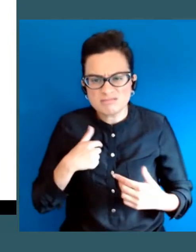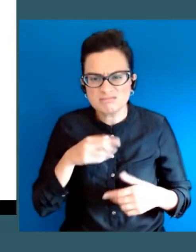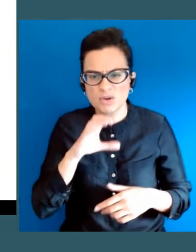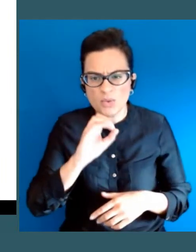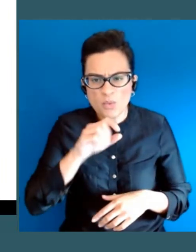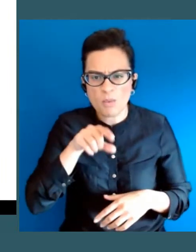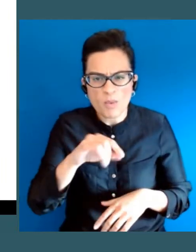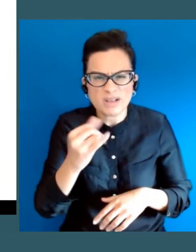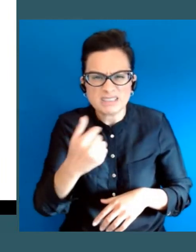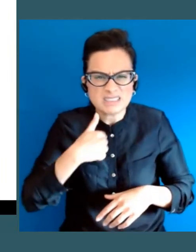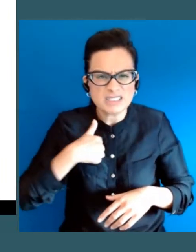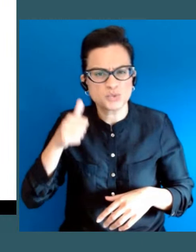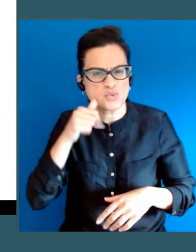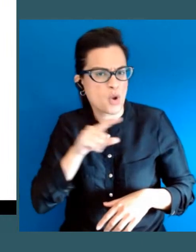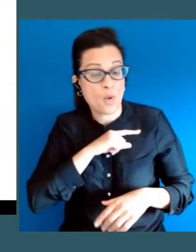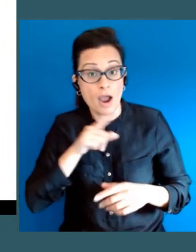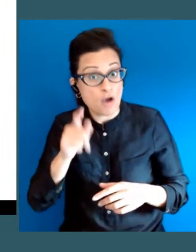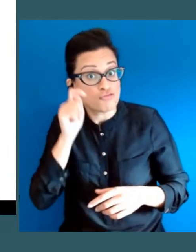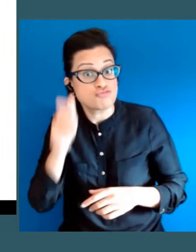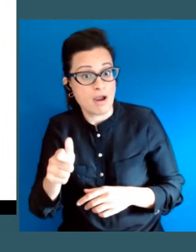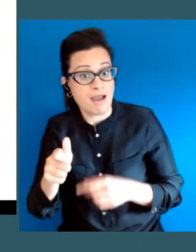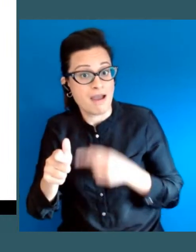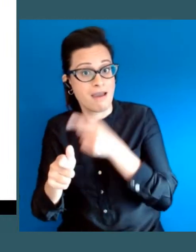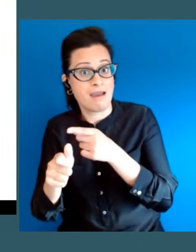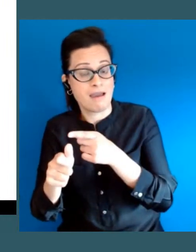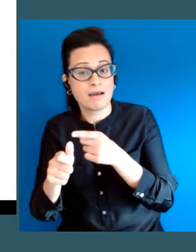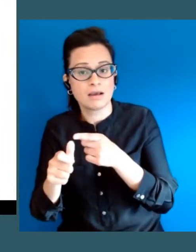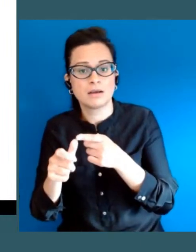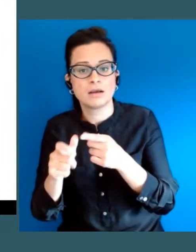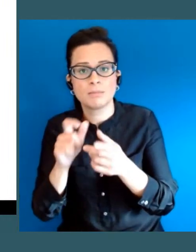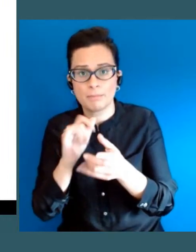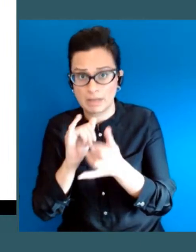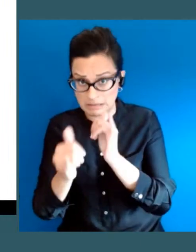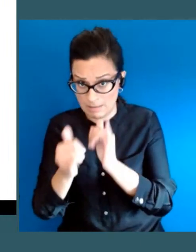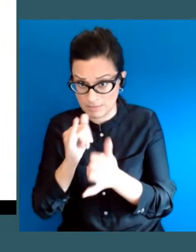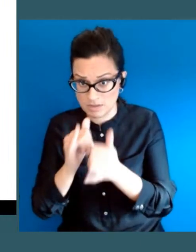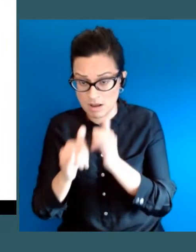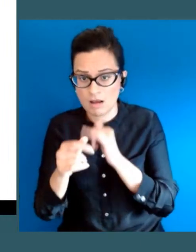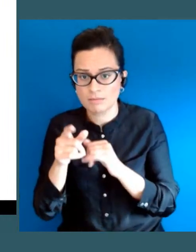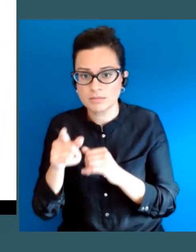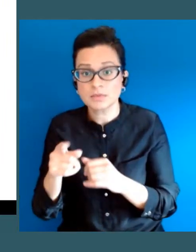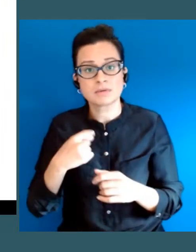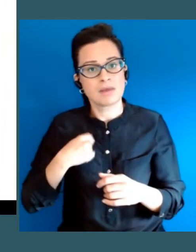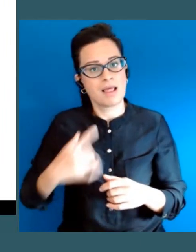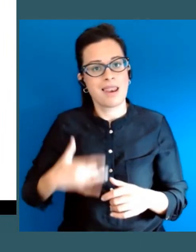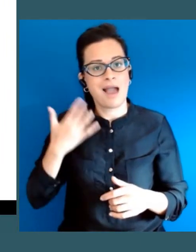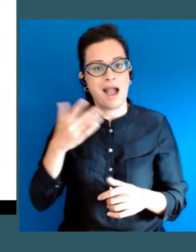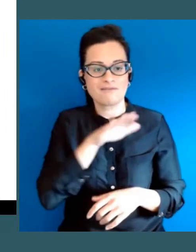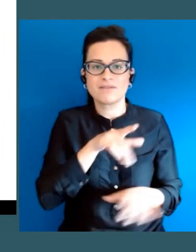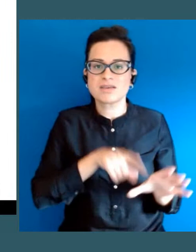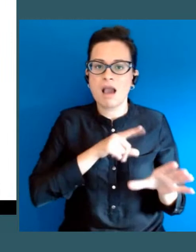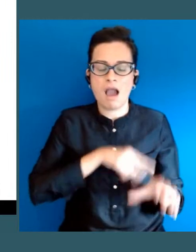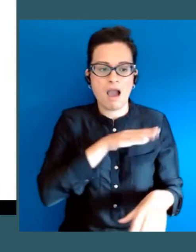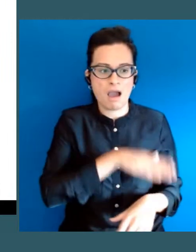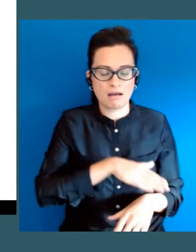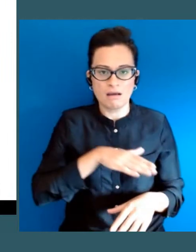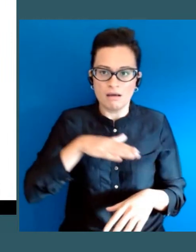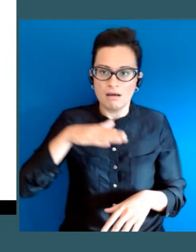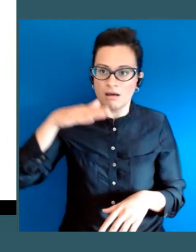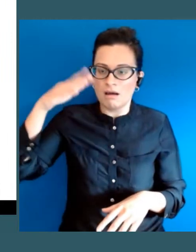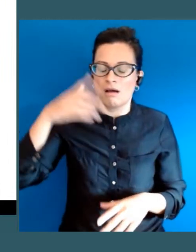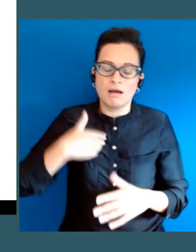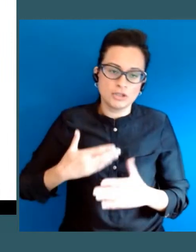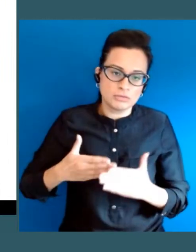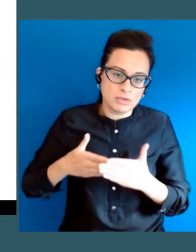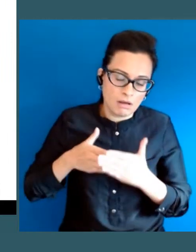it's a rare condition, but actually it's often people have really hard journeys with FPIES. And that's why it's important to try to identify